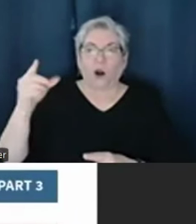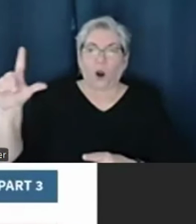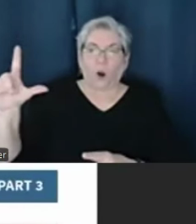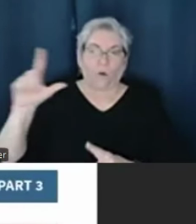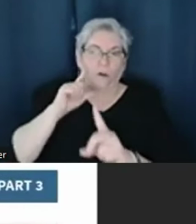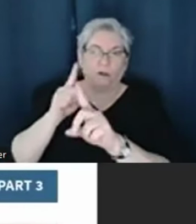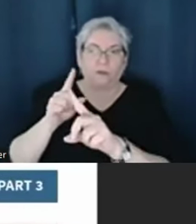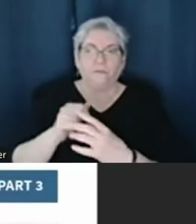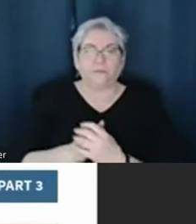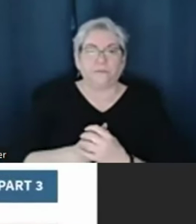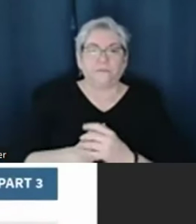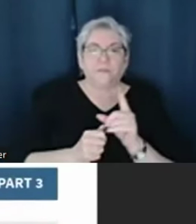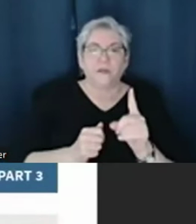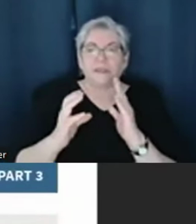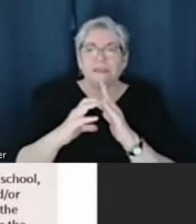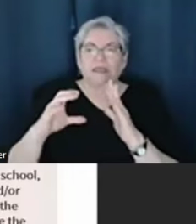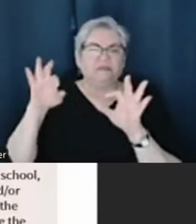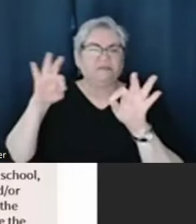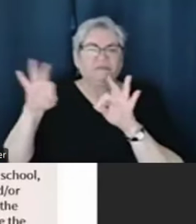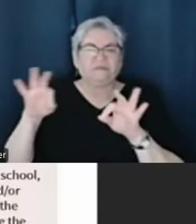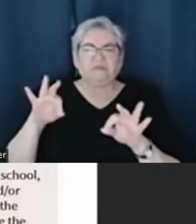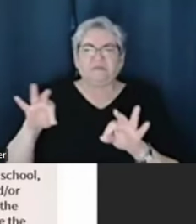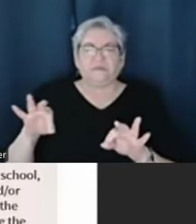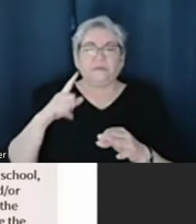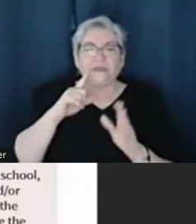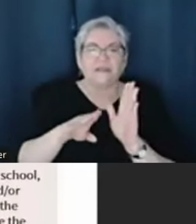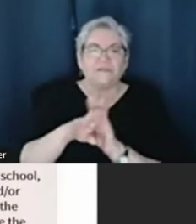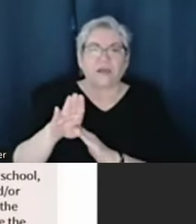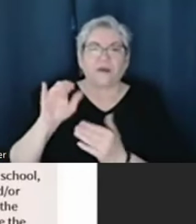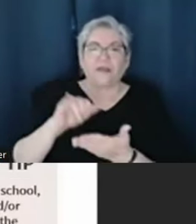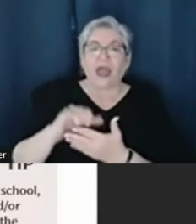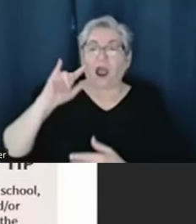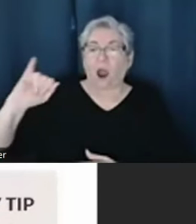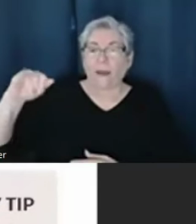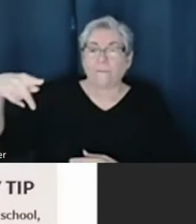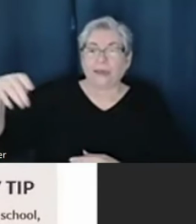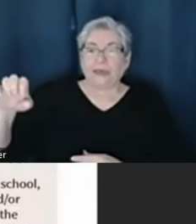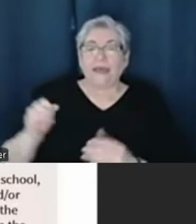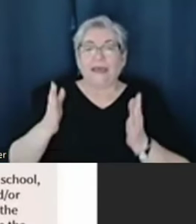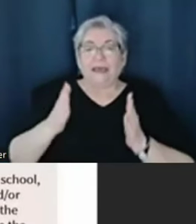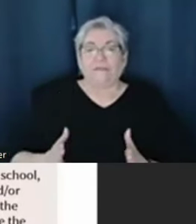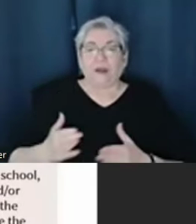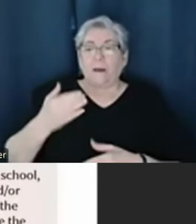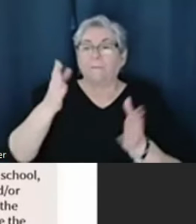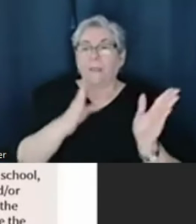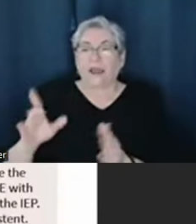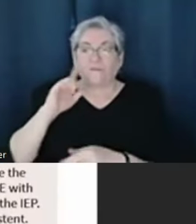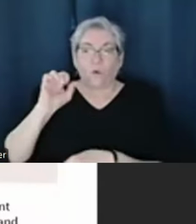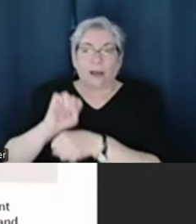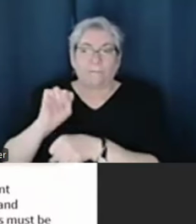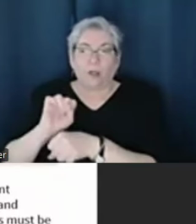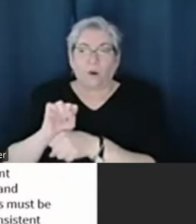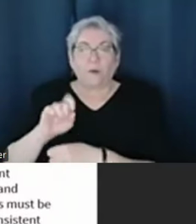This section outlines the development of the IPE, the Individual Plan for Employment, and sort of what needs to be